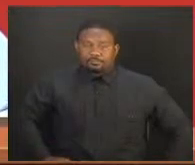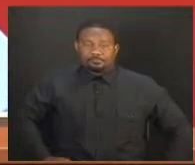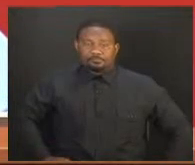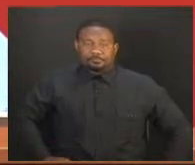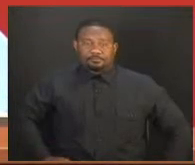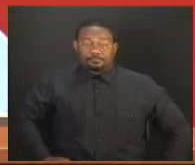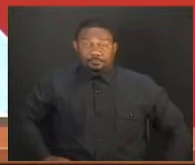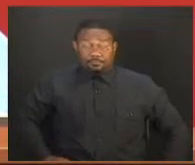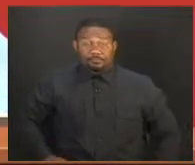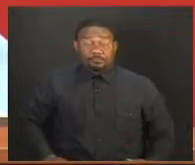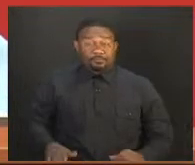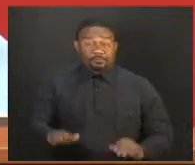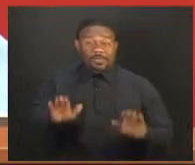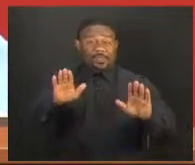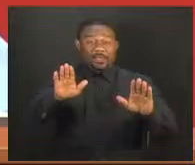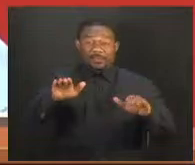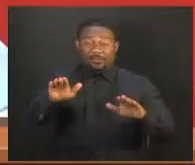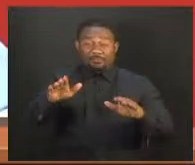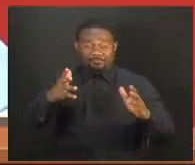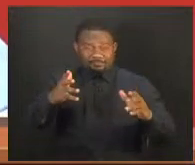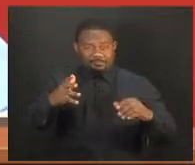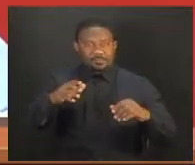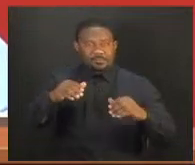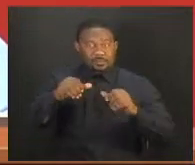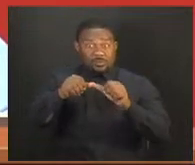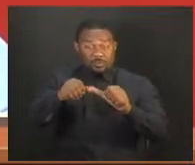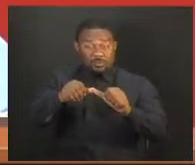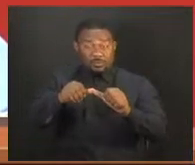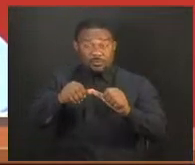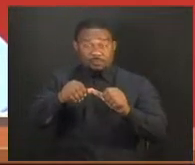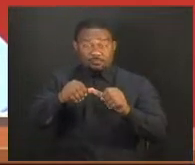Honorable members, page 8.